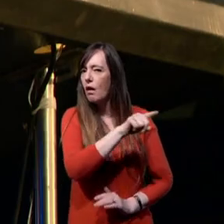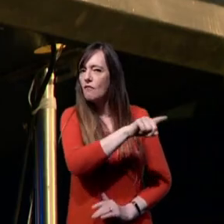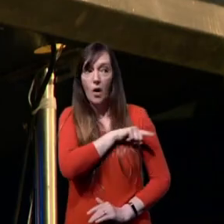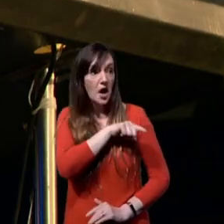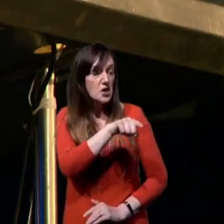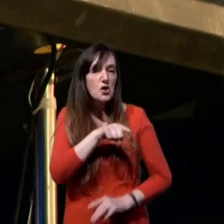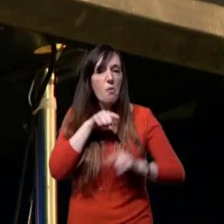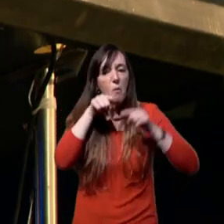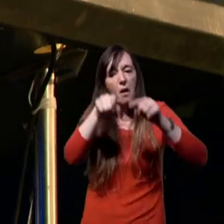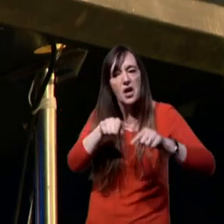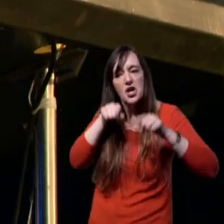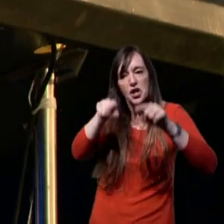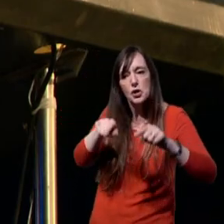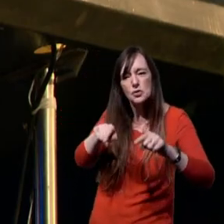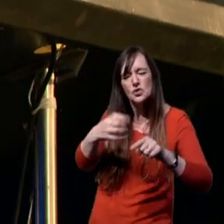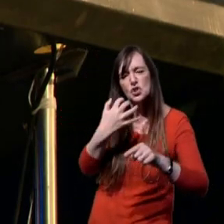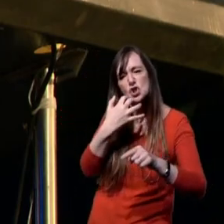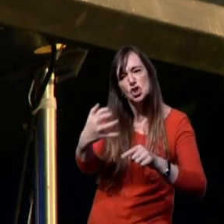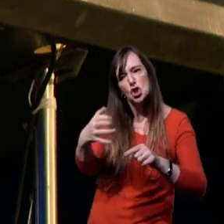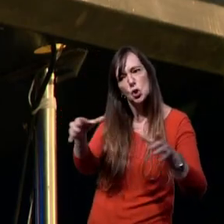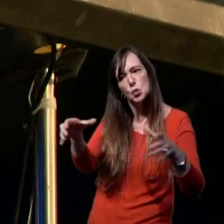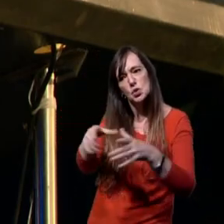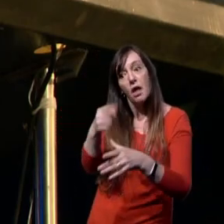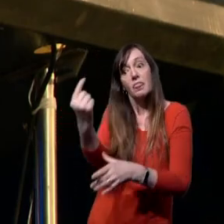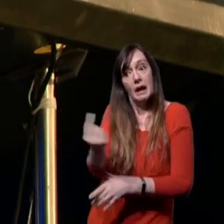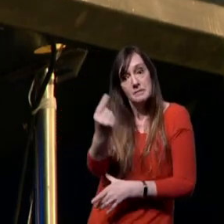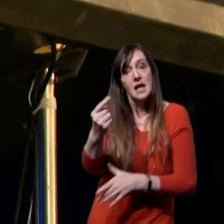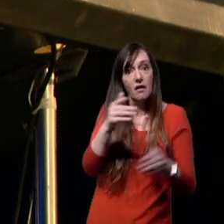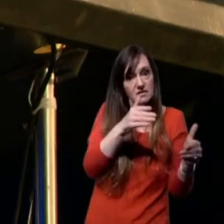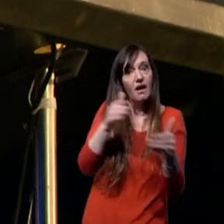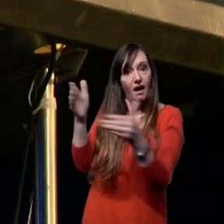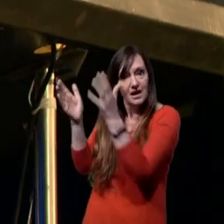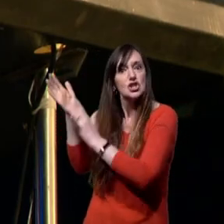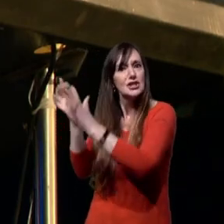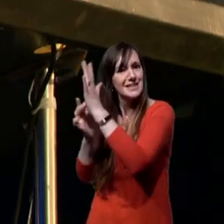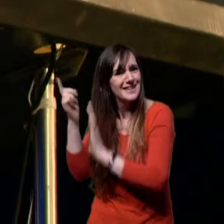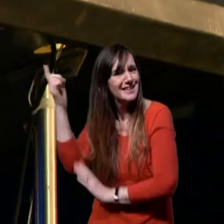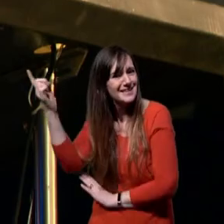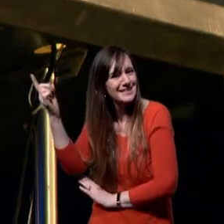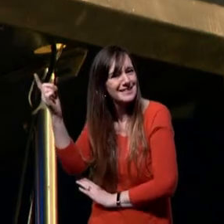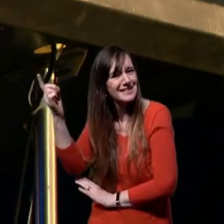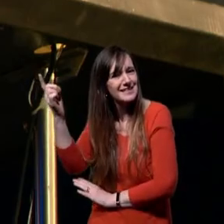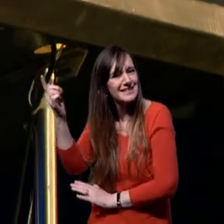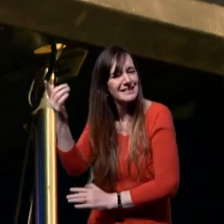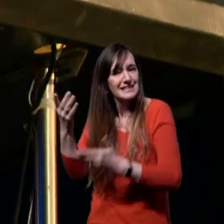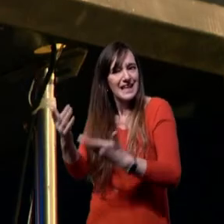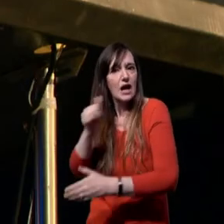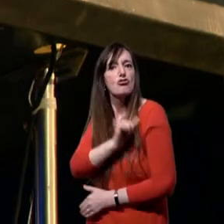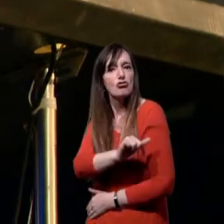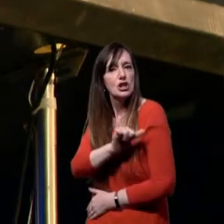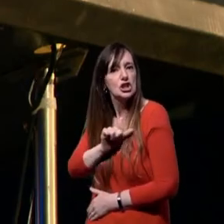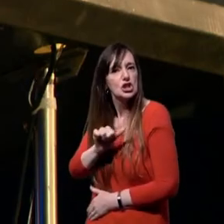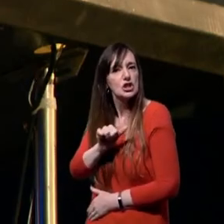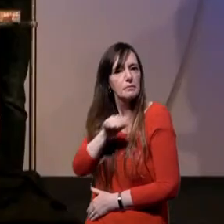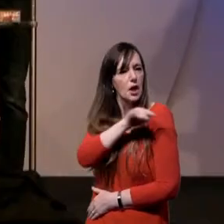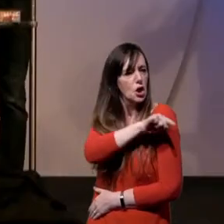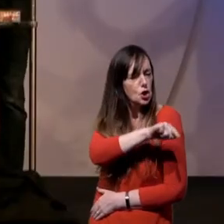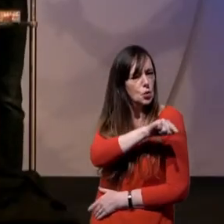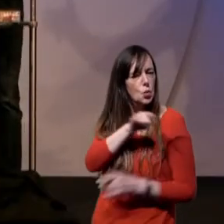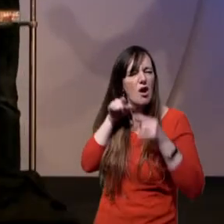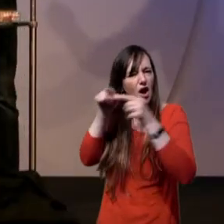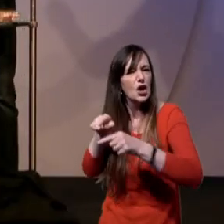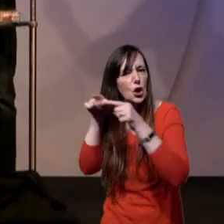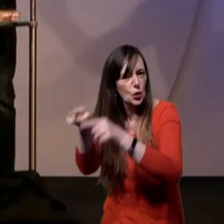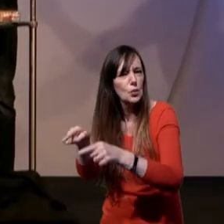accusing the Jews who believe in Jesus, the Christians, before the Roman authorities. There was